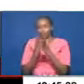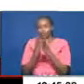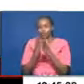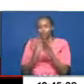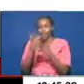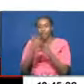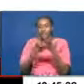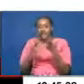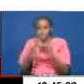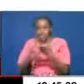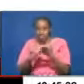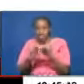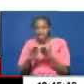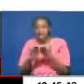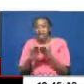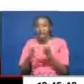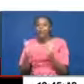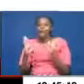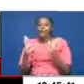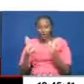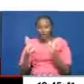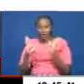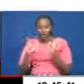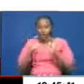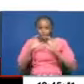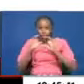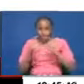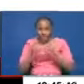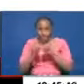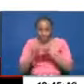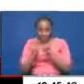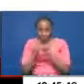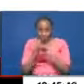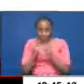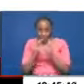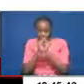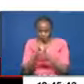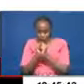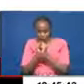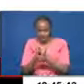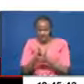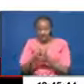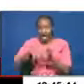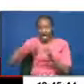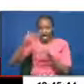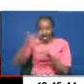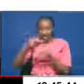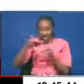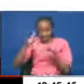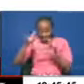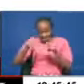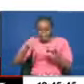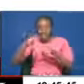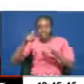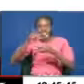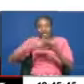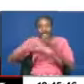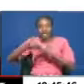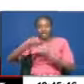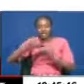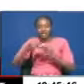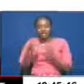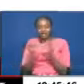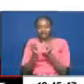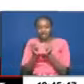open communication and open networks to continue working together post this engagement. And I think this is a value, actually, of you